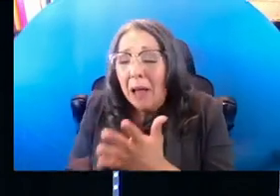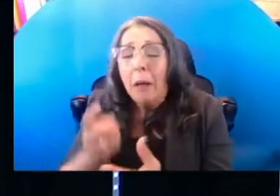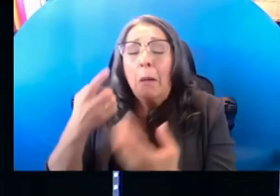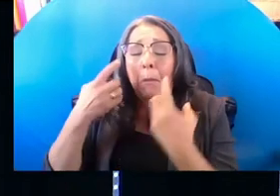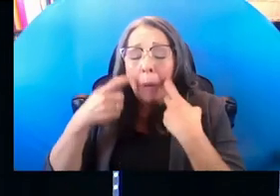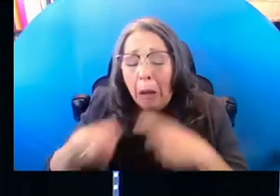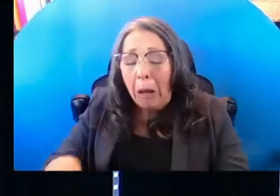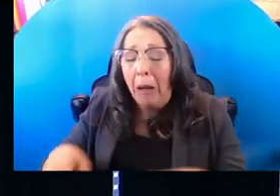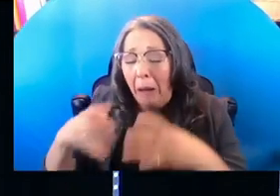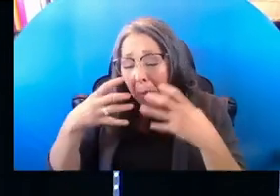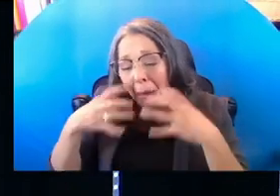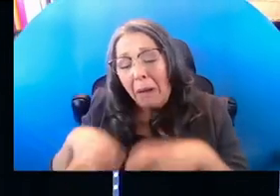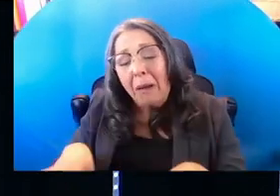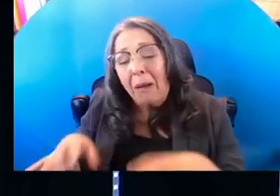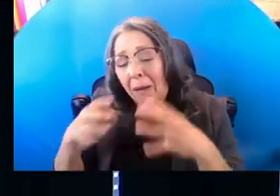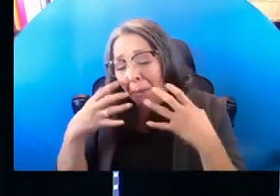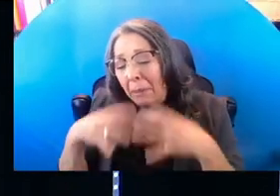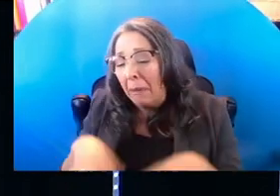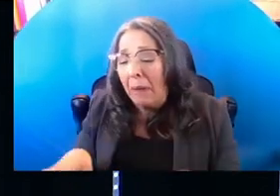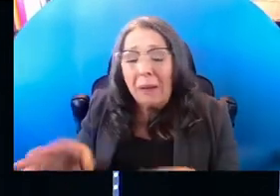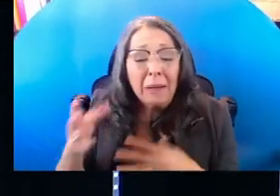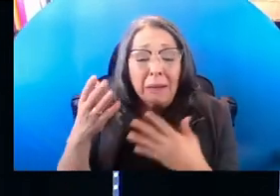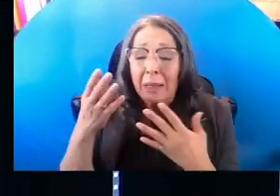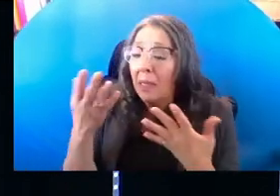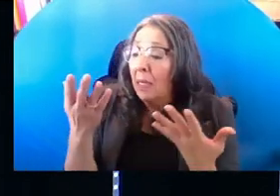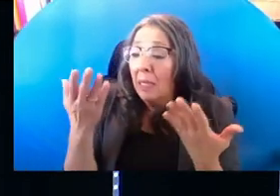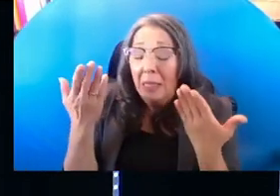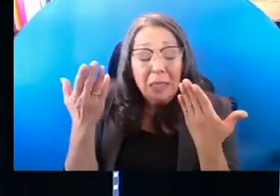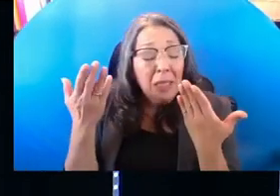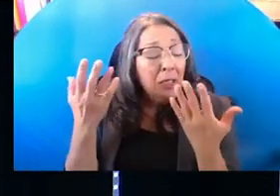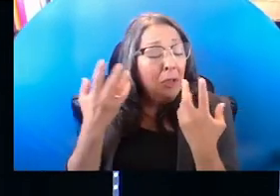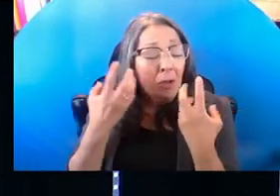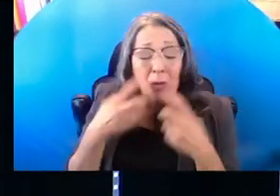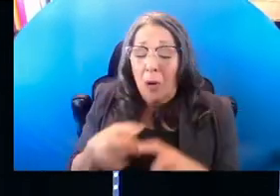know how we cried that much, but we did.